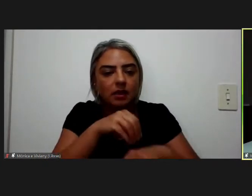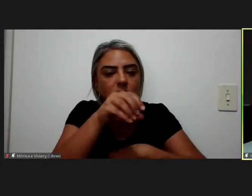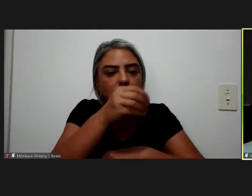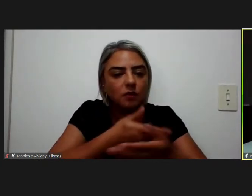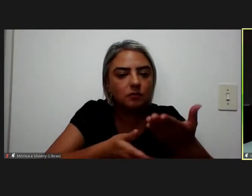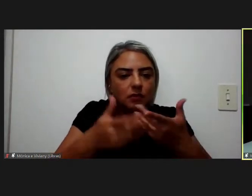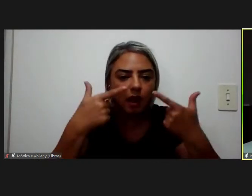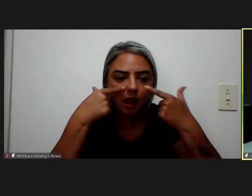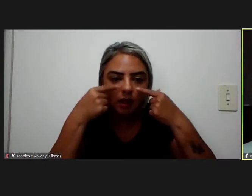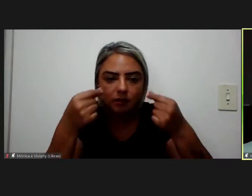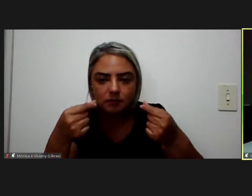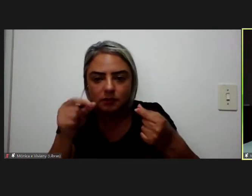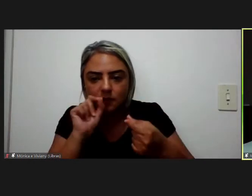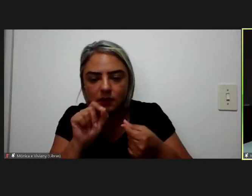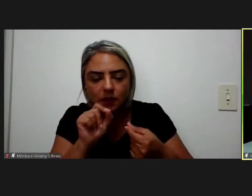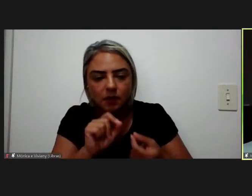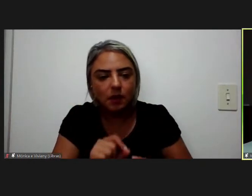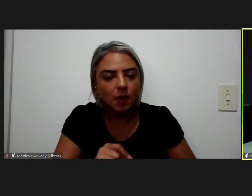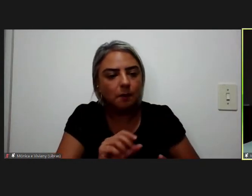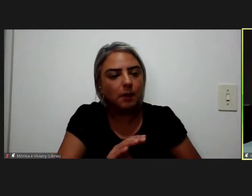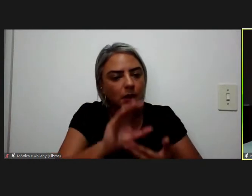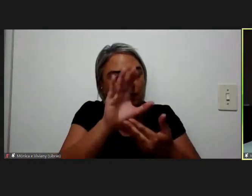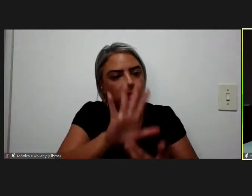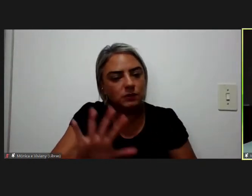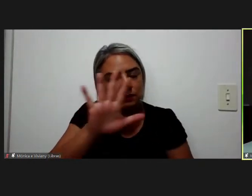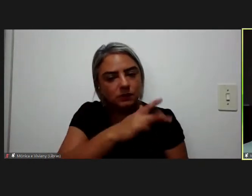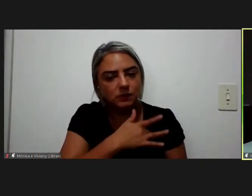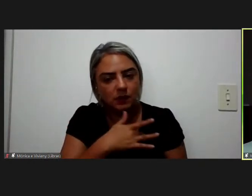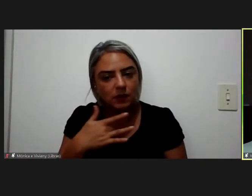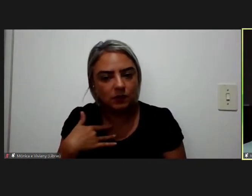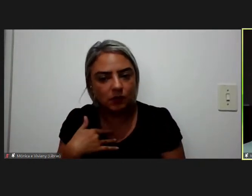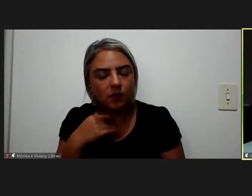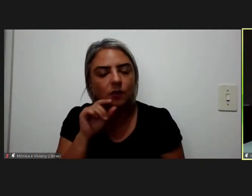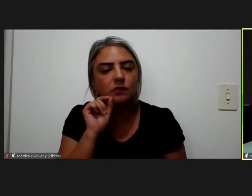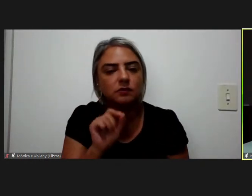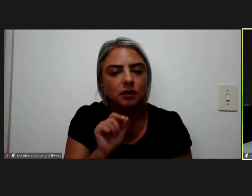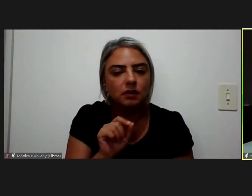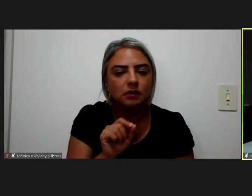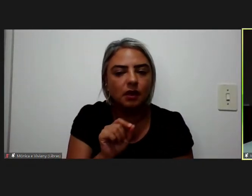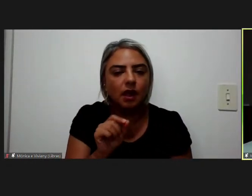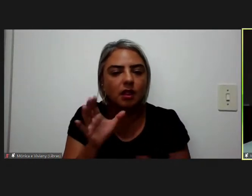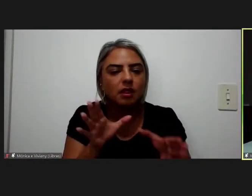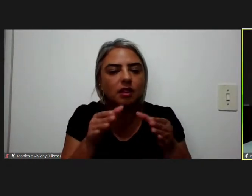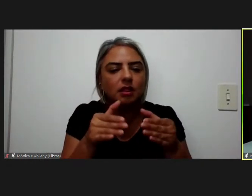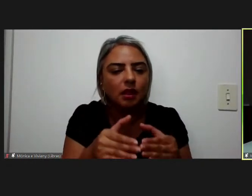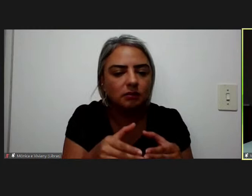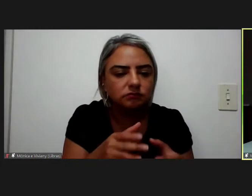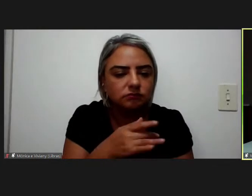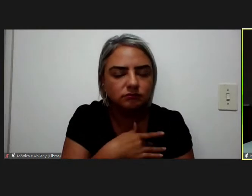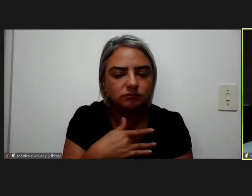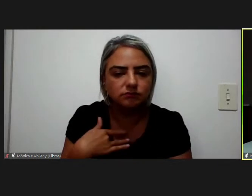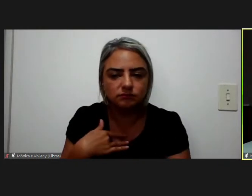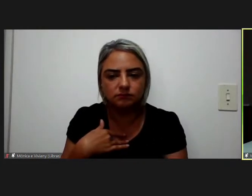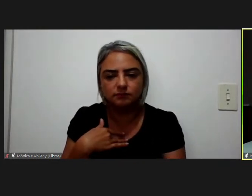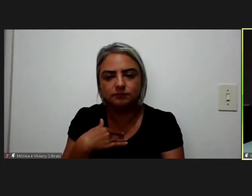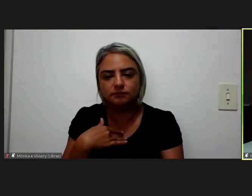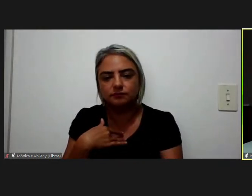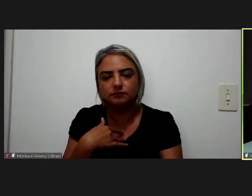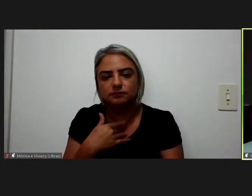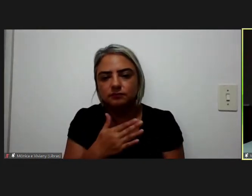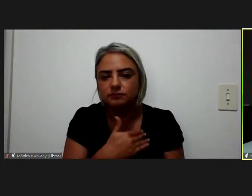This CIAM shares the attentions given by the National Council of Health to the central issues of